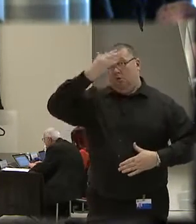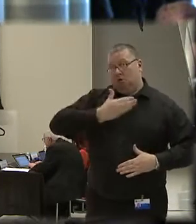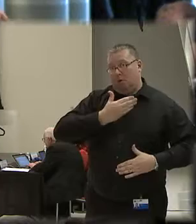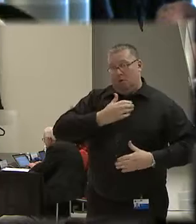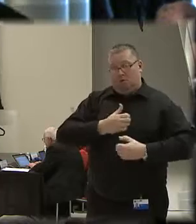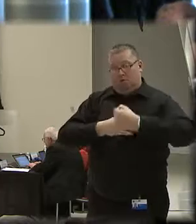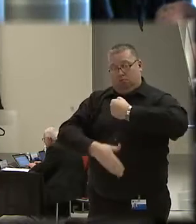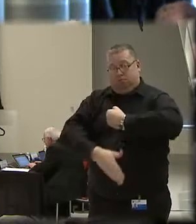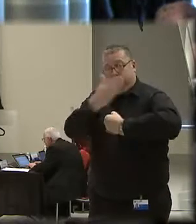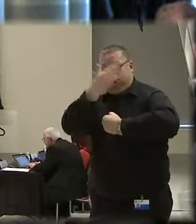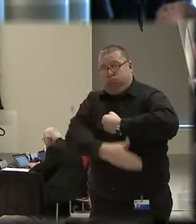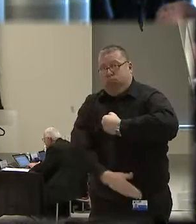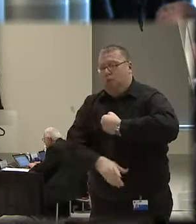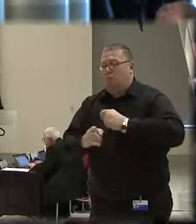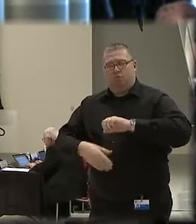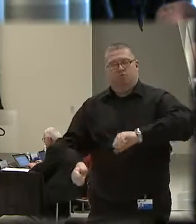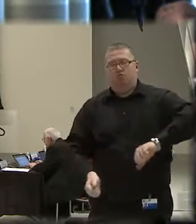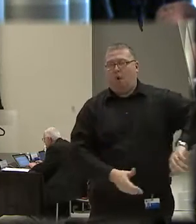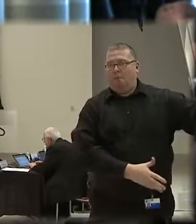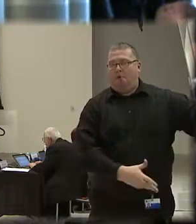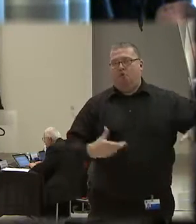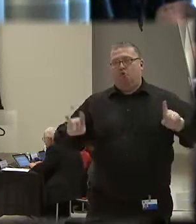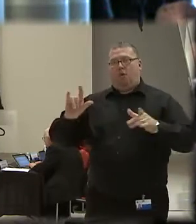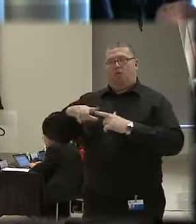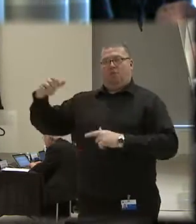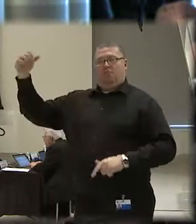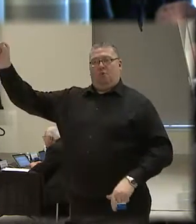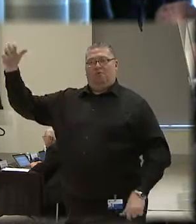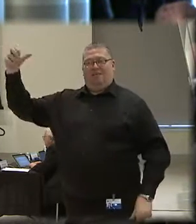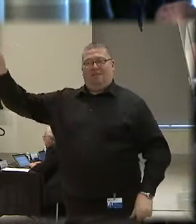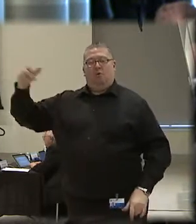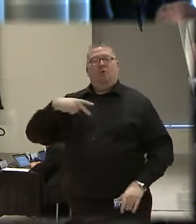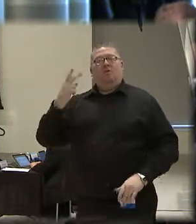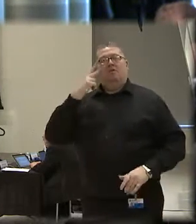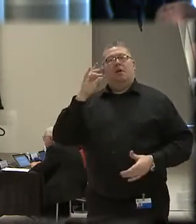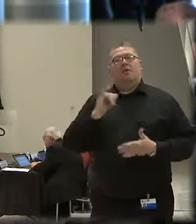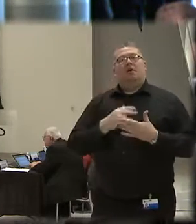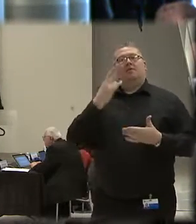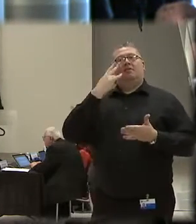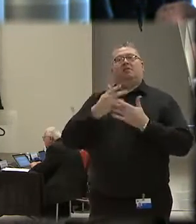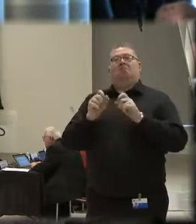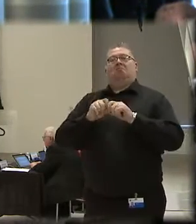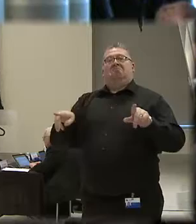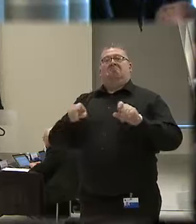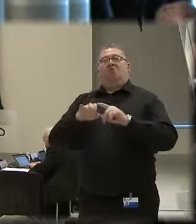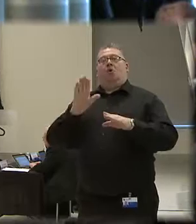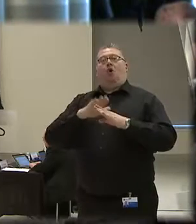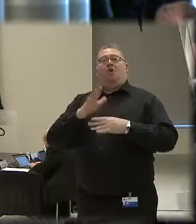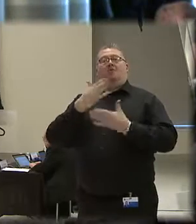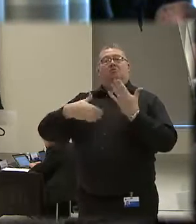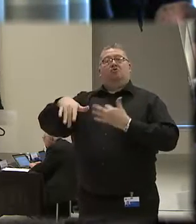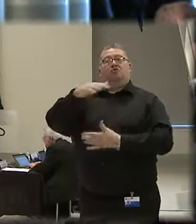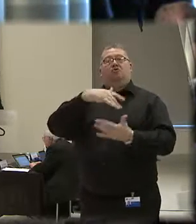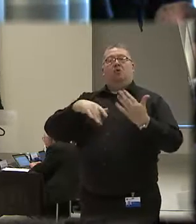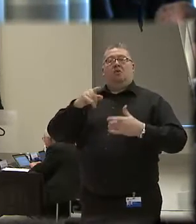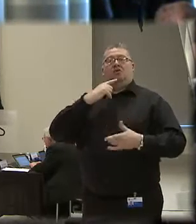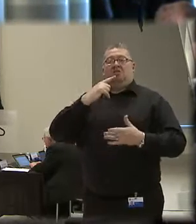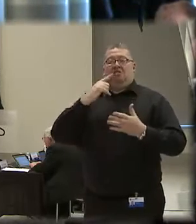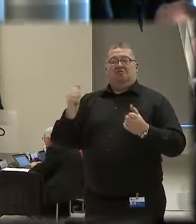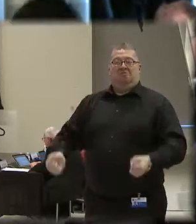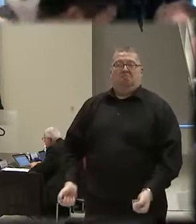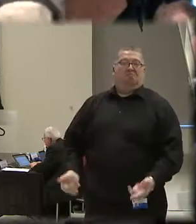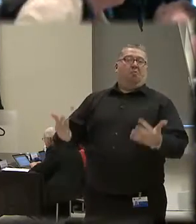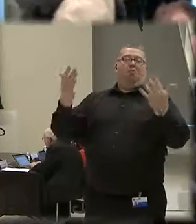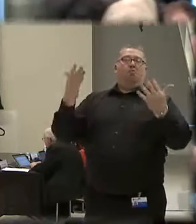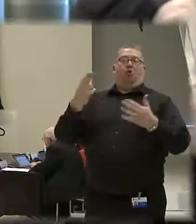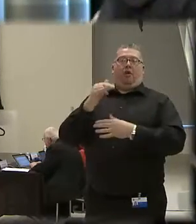is unspoken, and I'm sure we've all seen memes that have floated around social media that have stated Birmingham